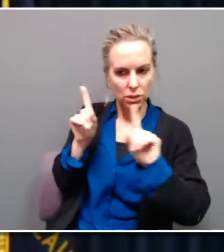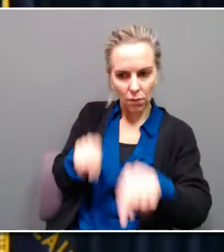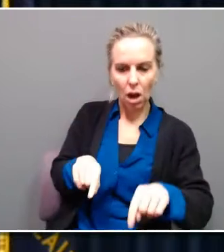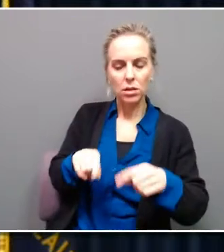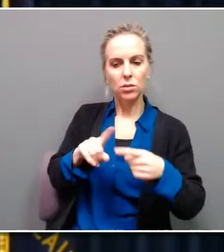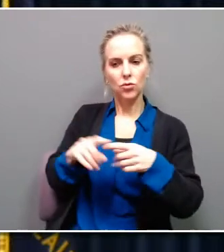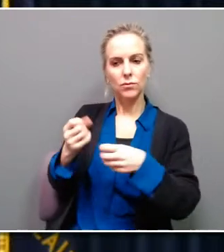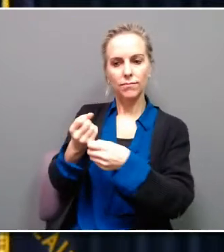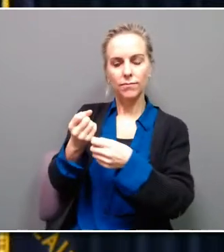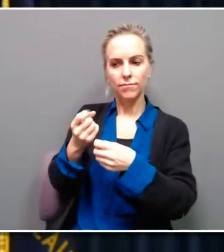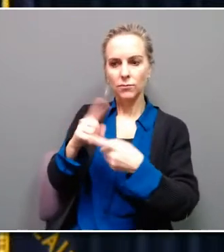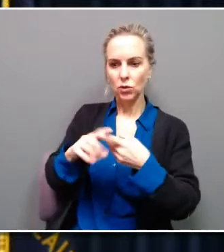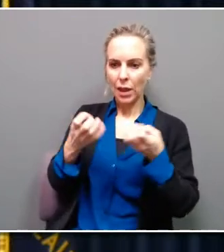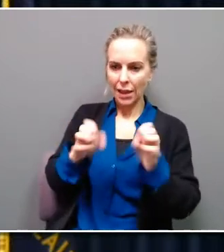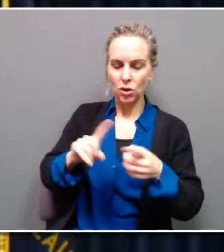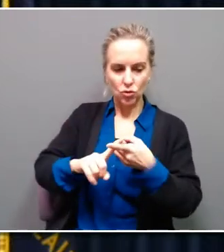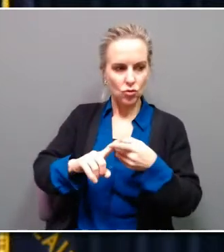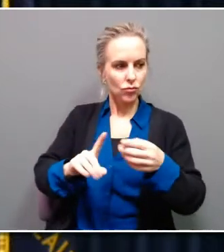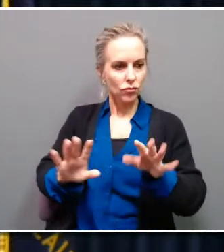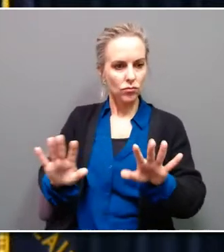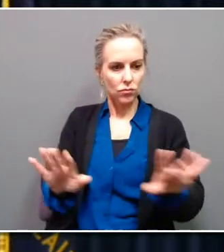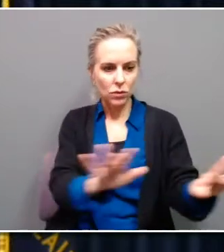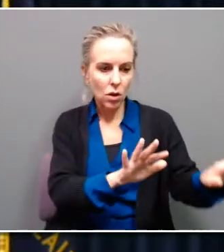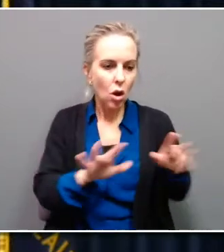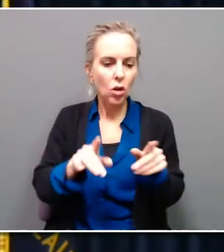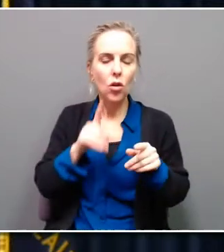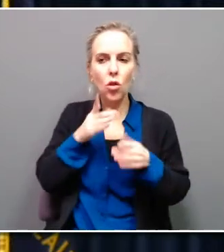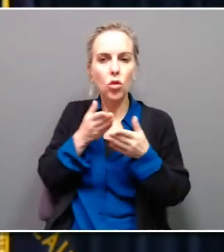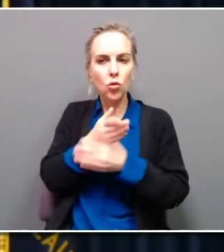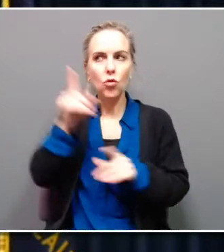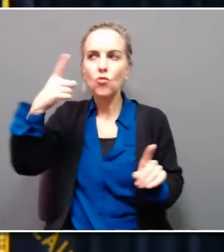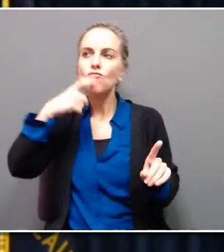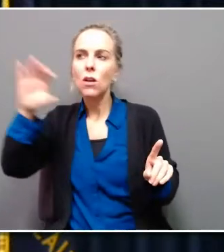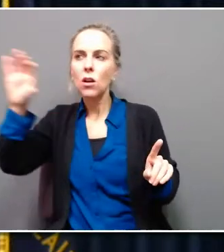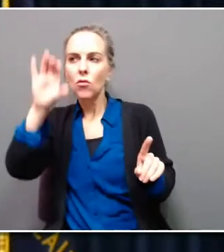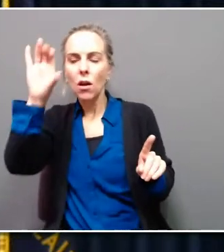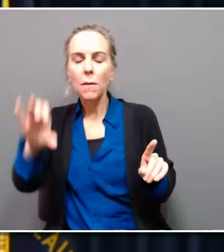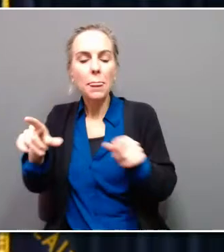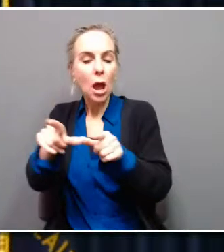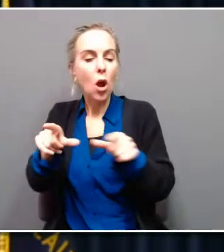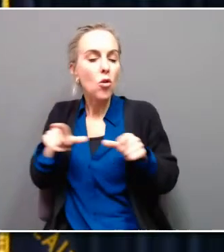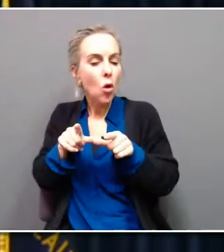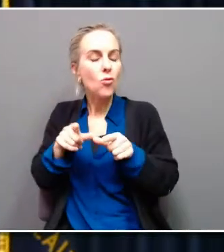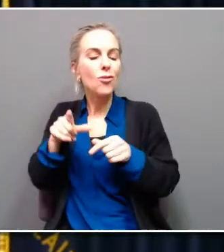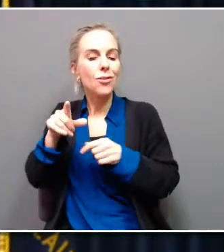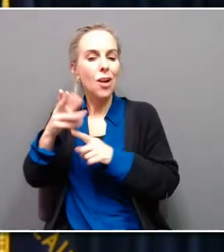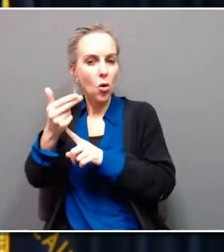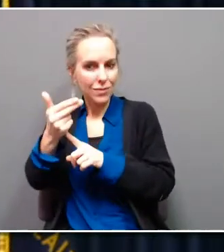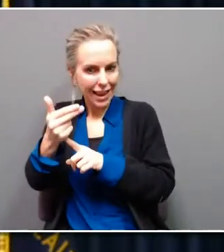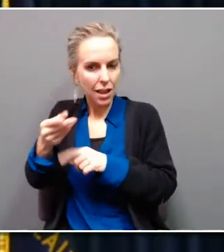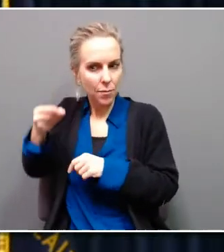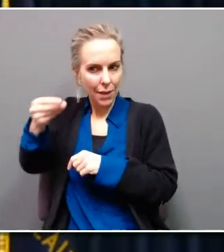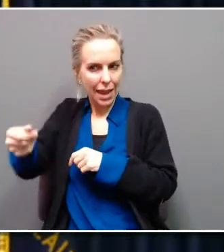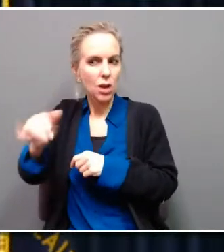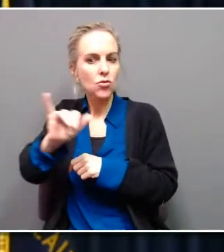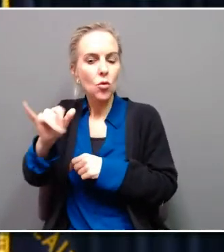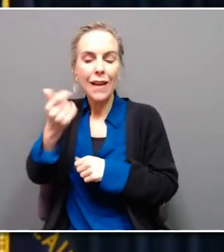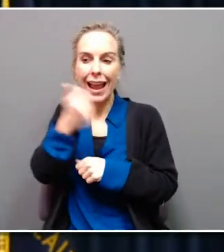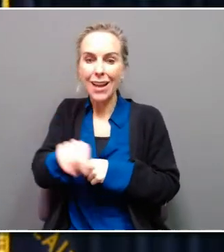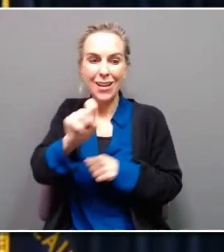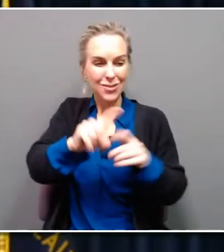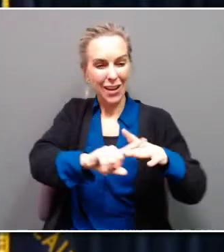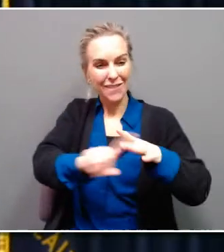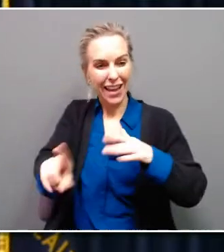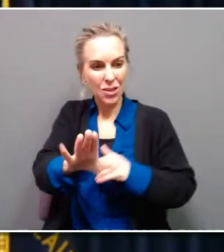efforts that were made through the Red Cross and then a local hotel paid by CSX to get anyone who did evacuate immediately